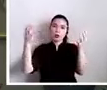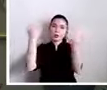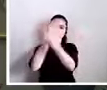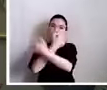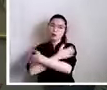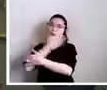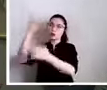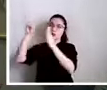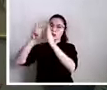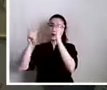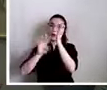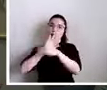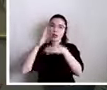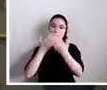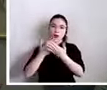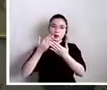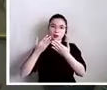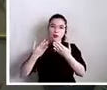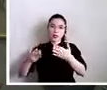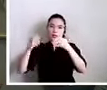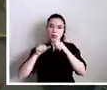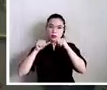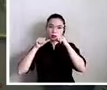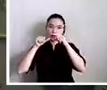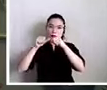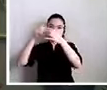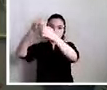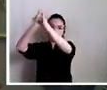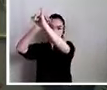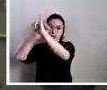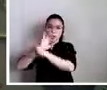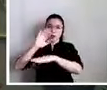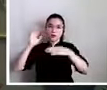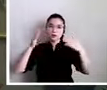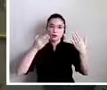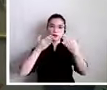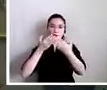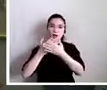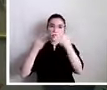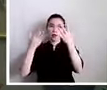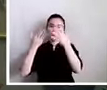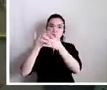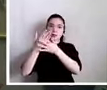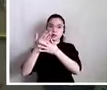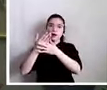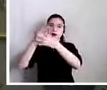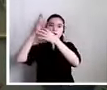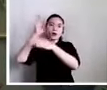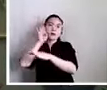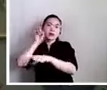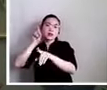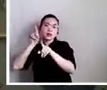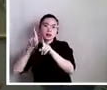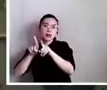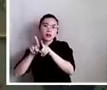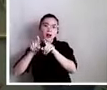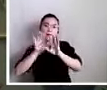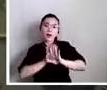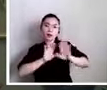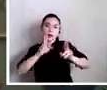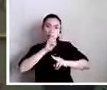things, and holding fast to the dignity of all, serve our lowly brothers and sisters with open hands and